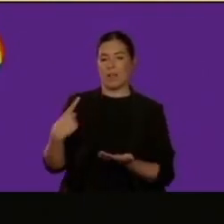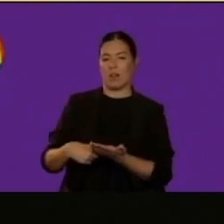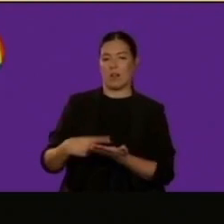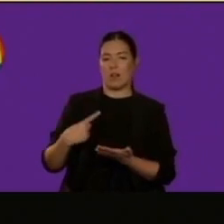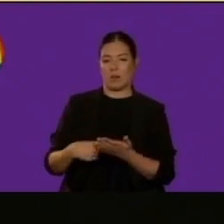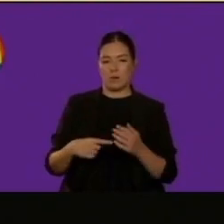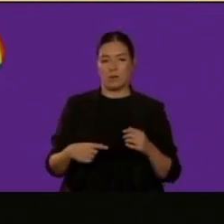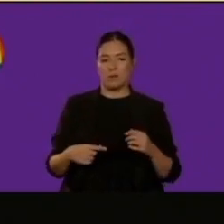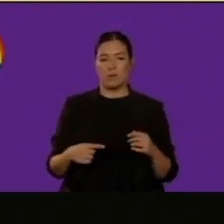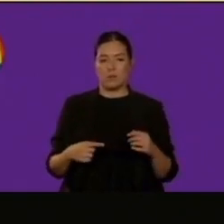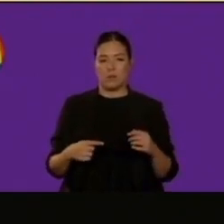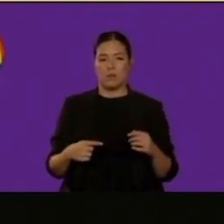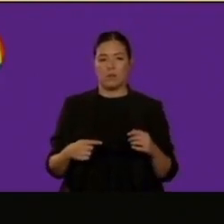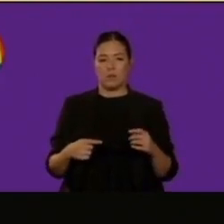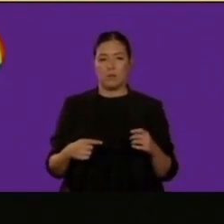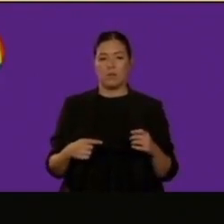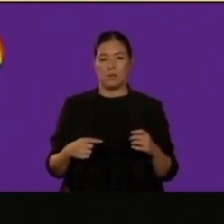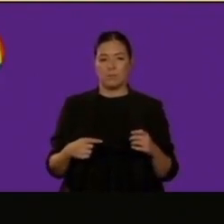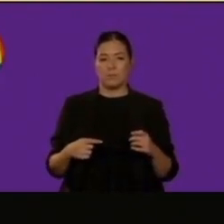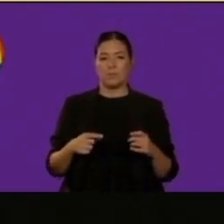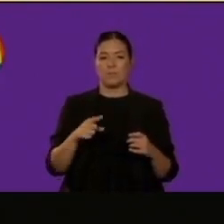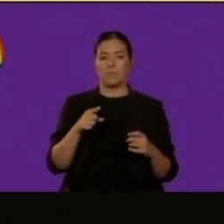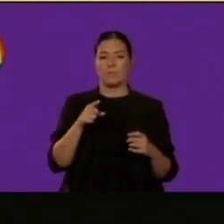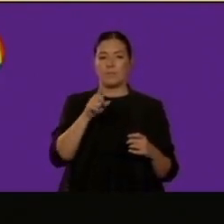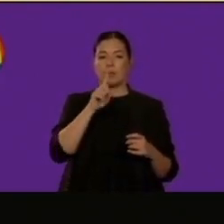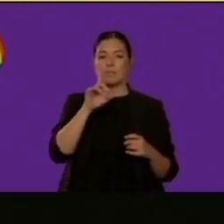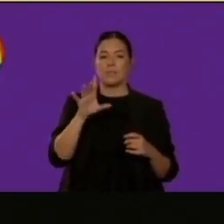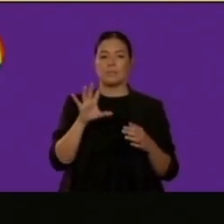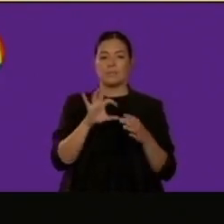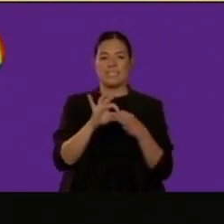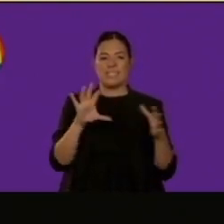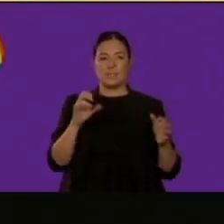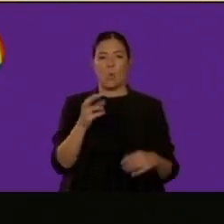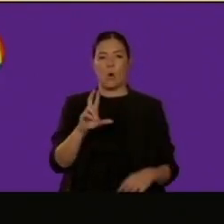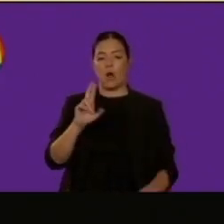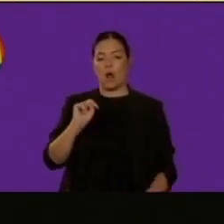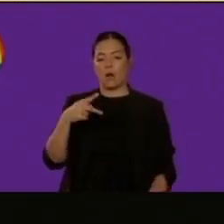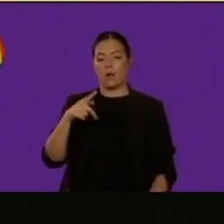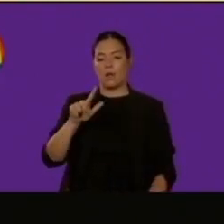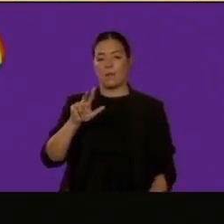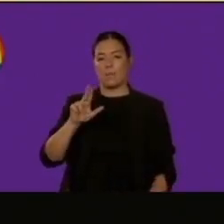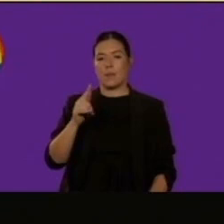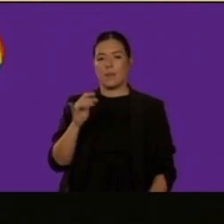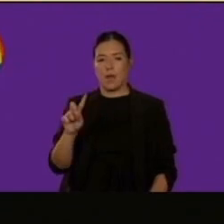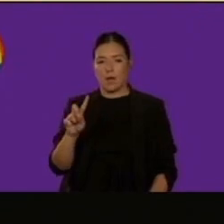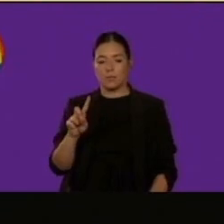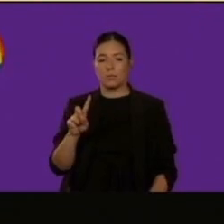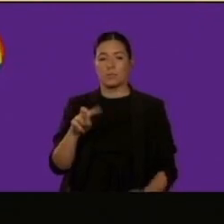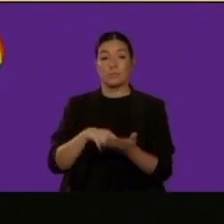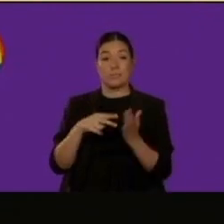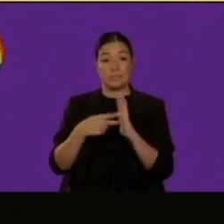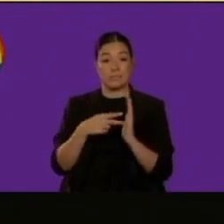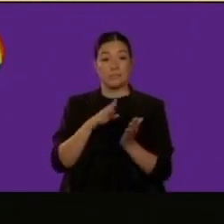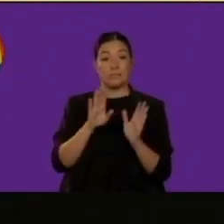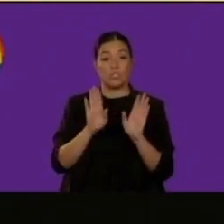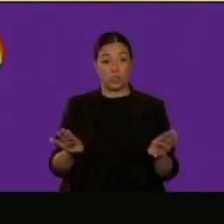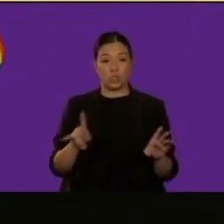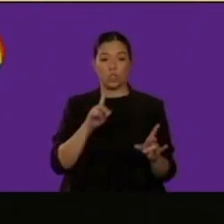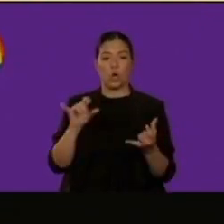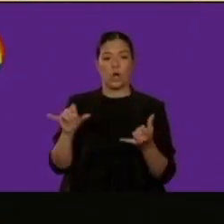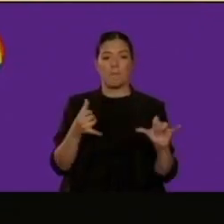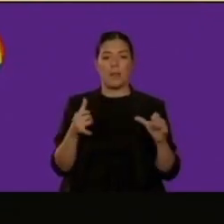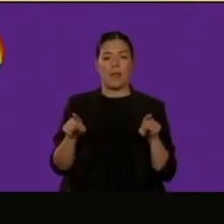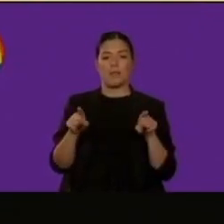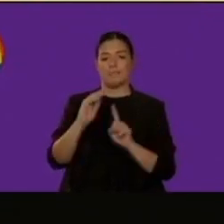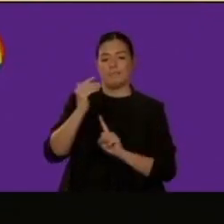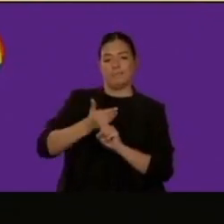exploring how we can teach technology, Scratch, microbeams, Mickey Mickey, etc., but